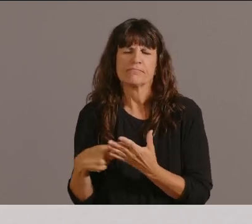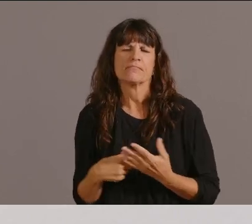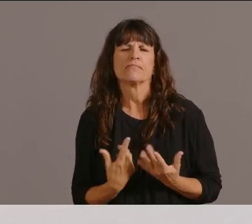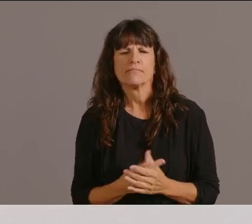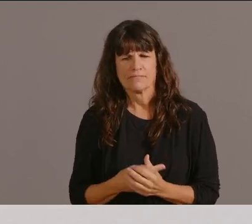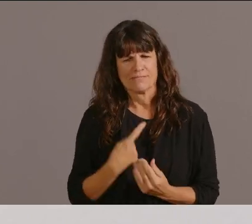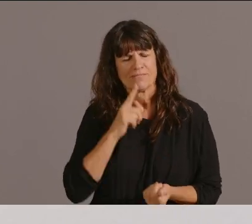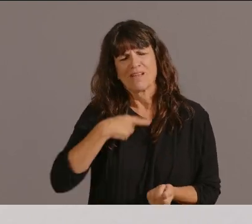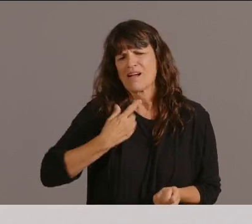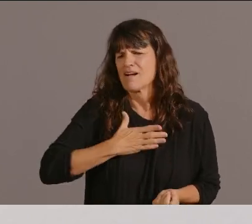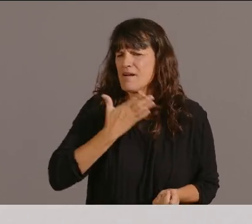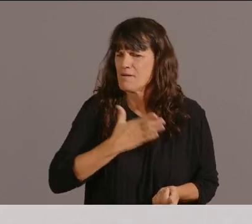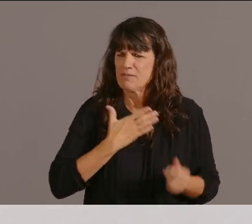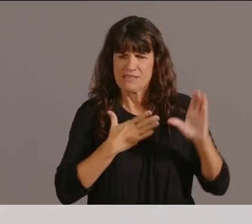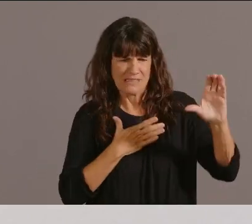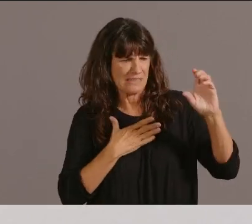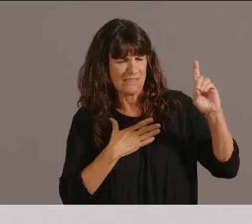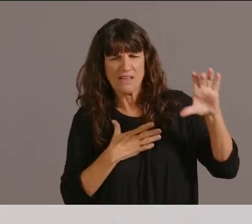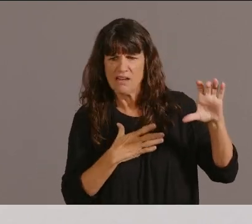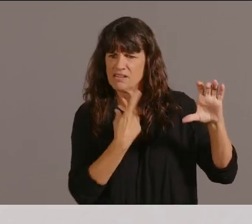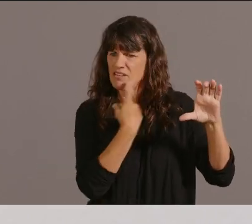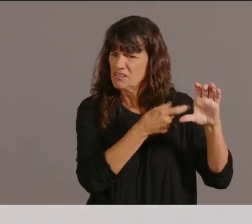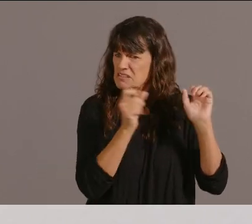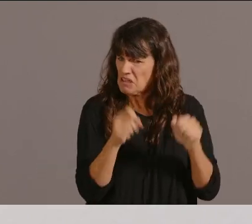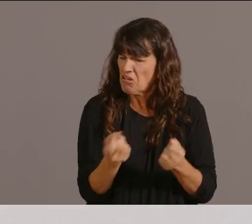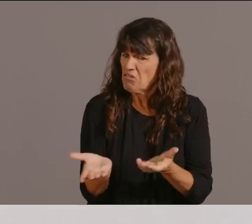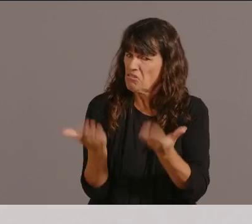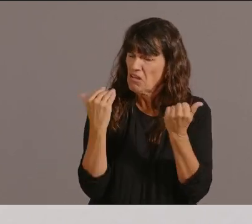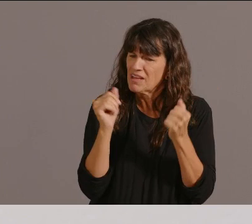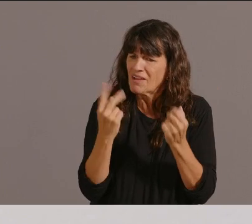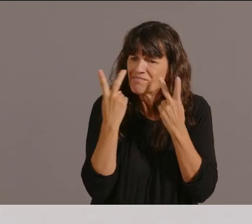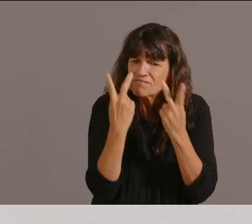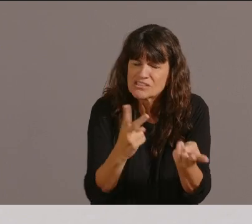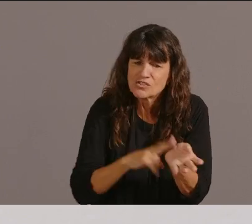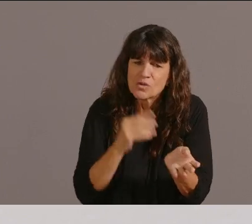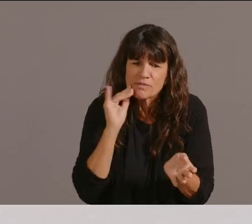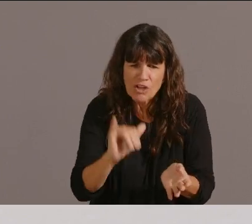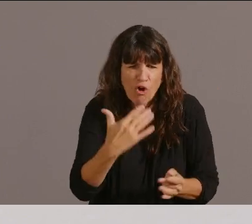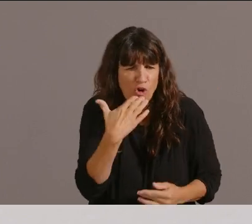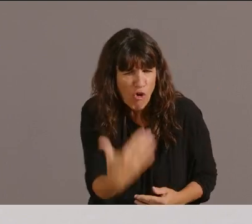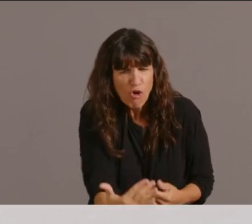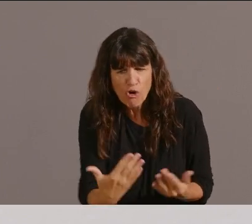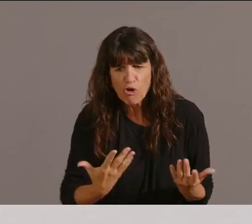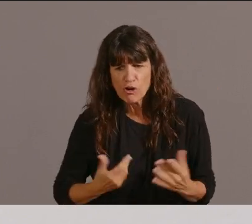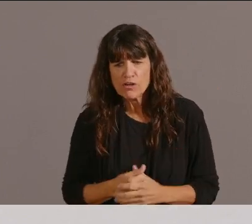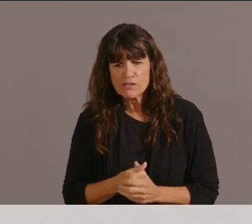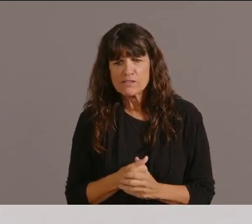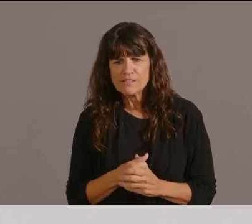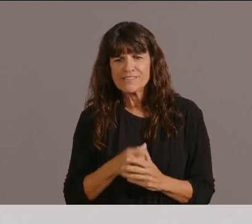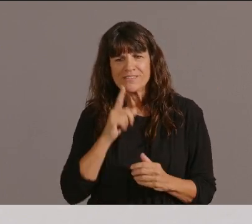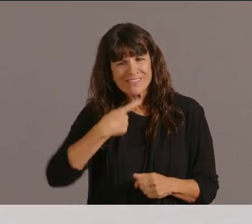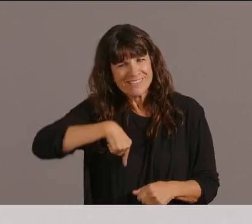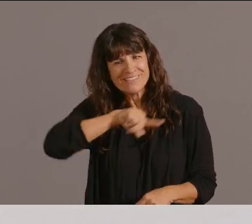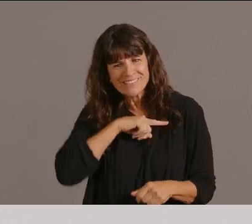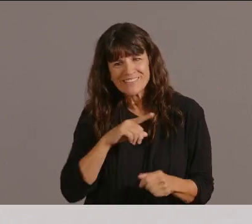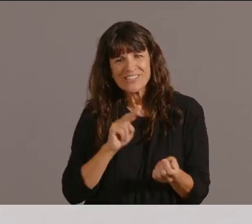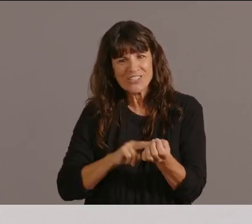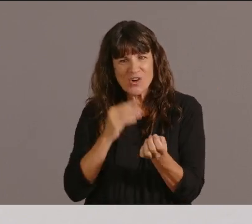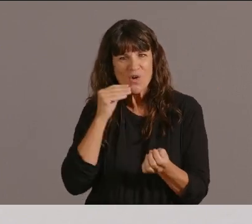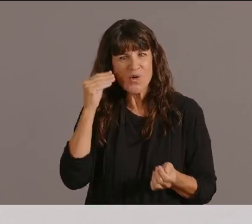We've had all of our skilled nursing facilities participate in the long-term care pharmacy partnership program.